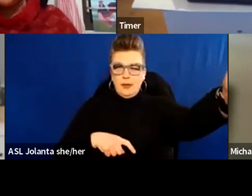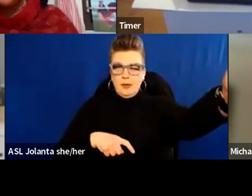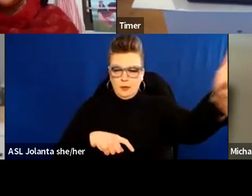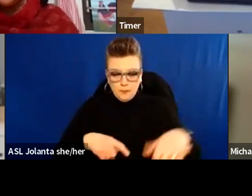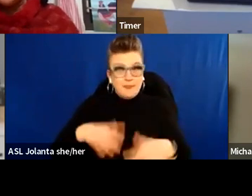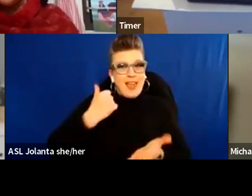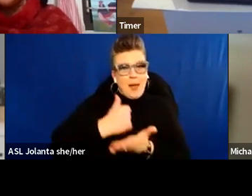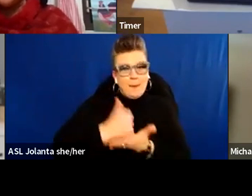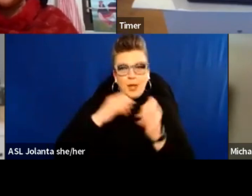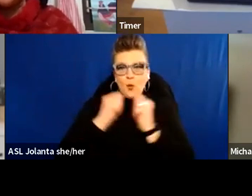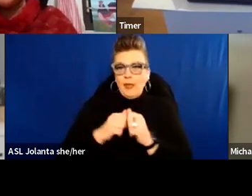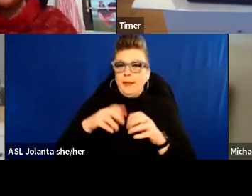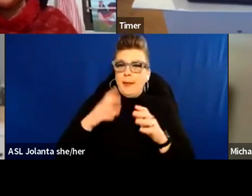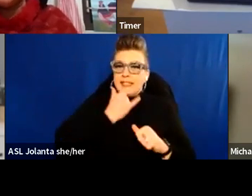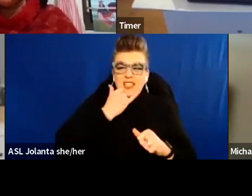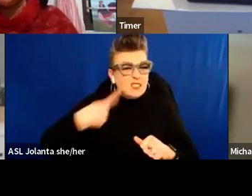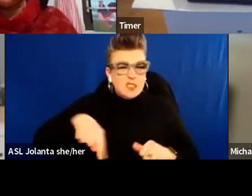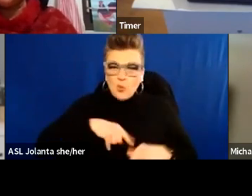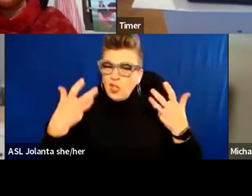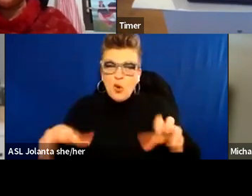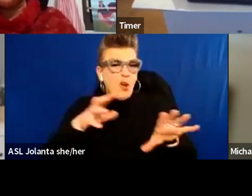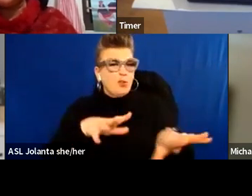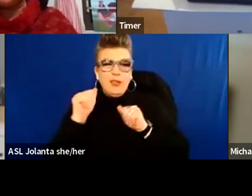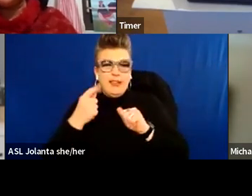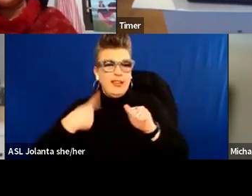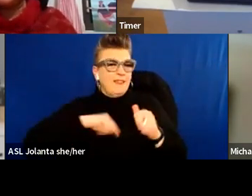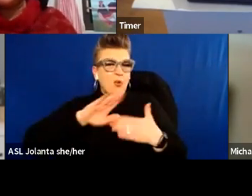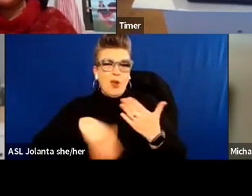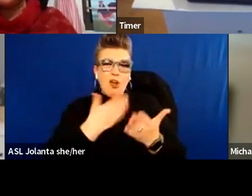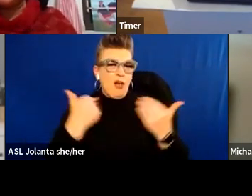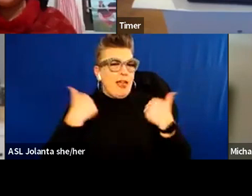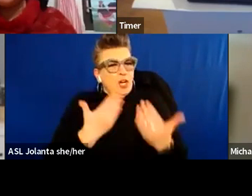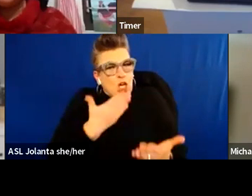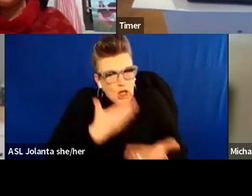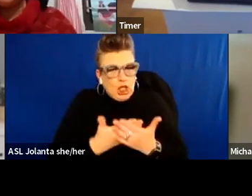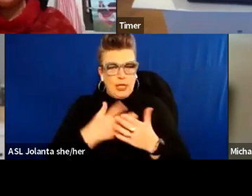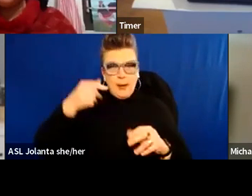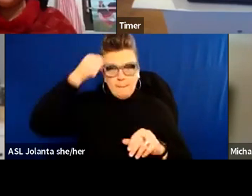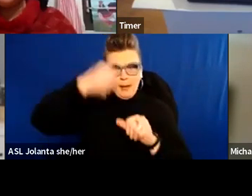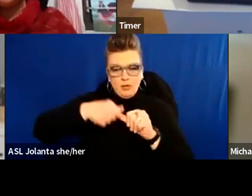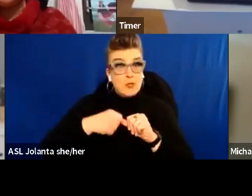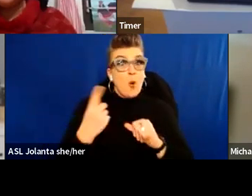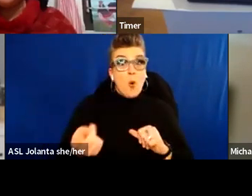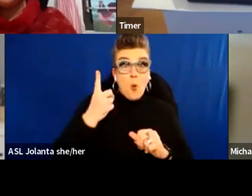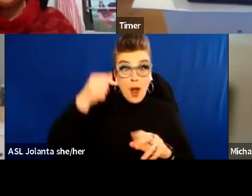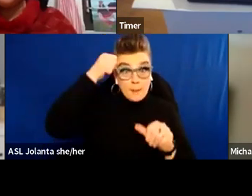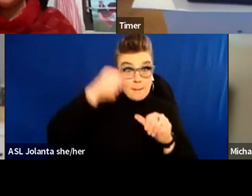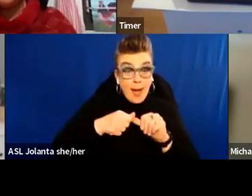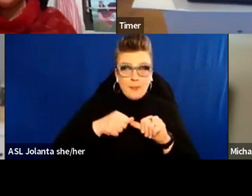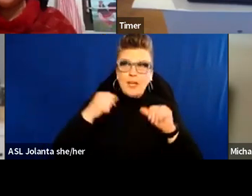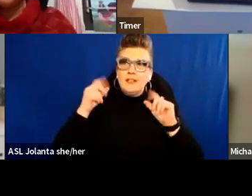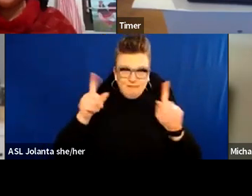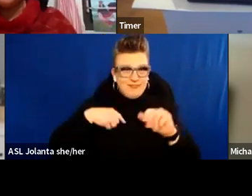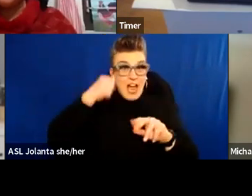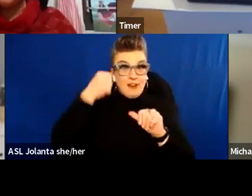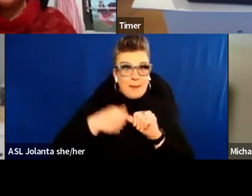don't want to leave we all have good memories here one memory that stands out to me is when jewels join